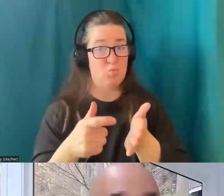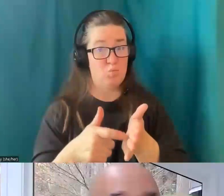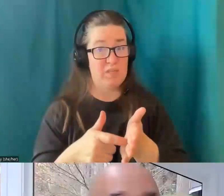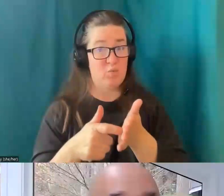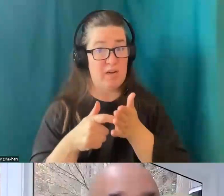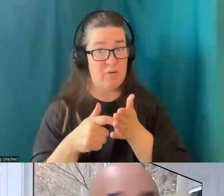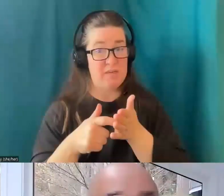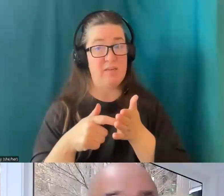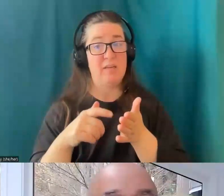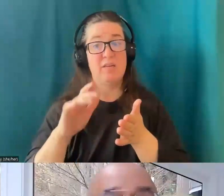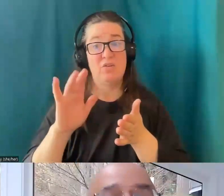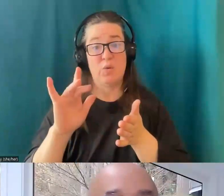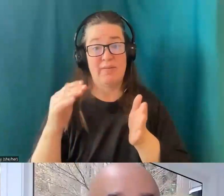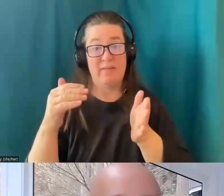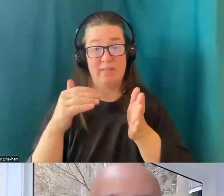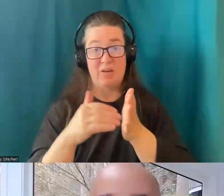over?